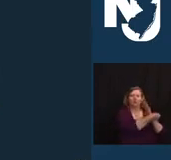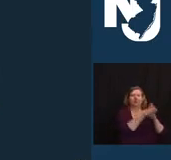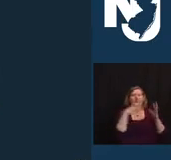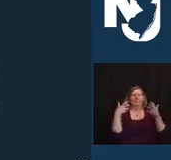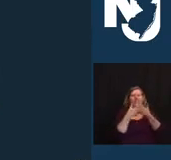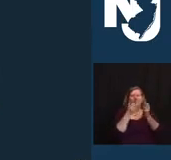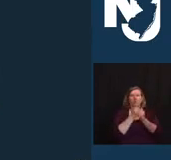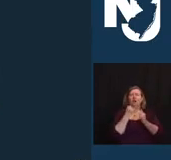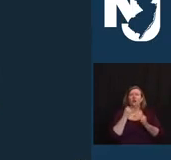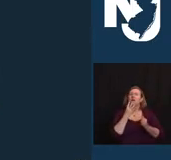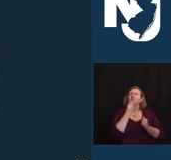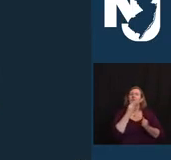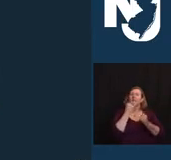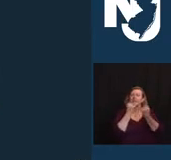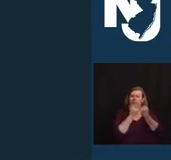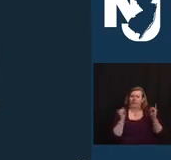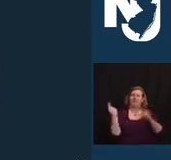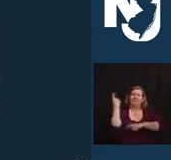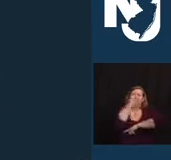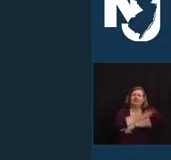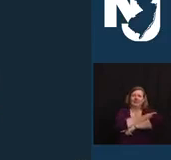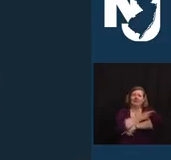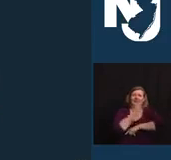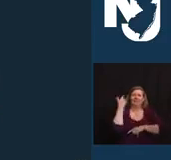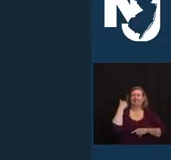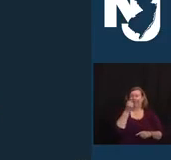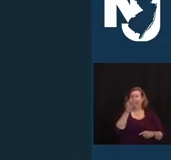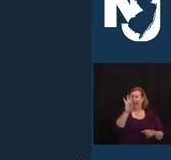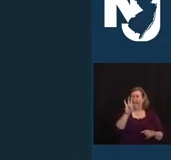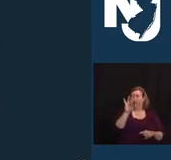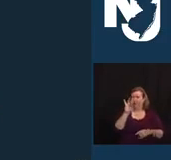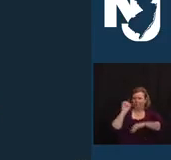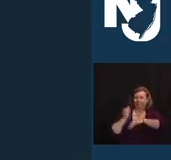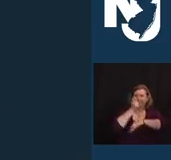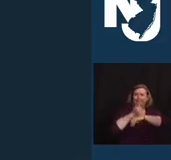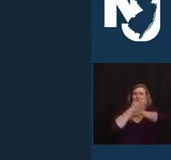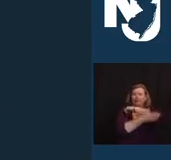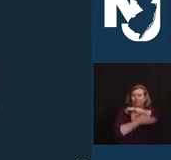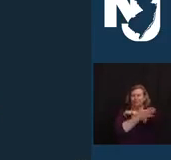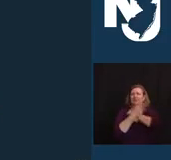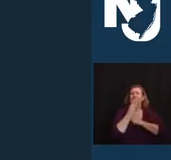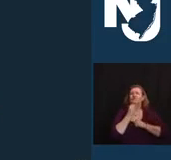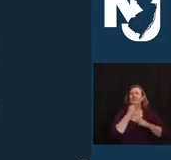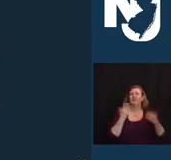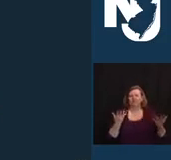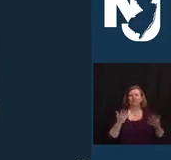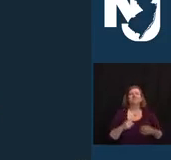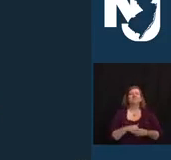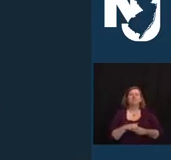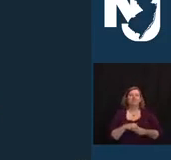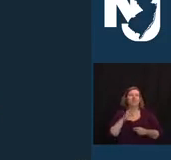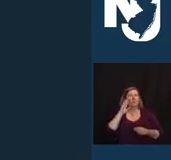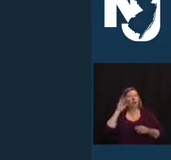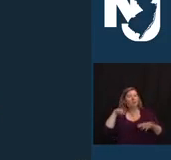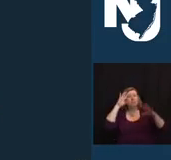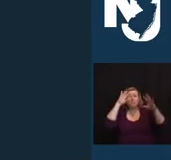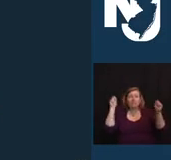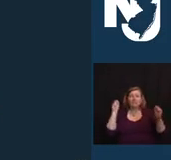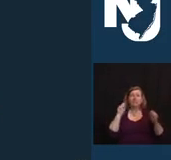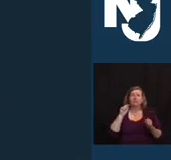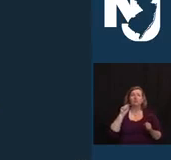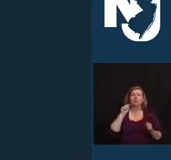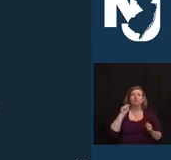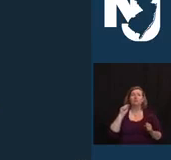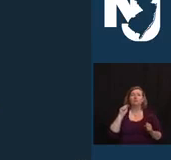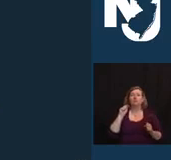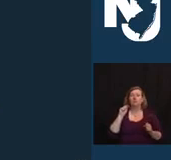in 1948. Ever since the founding of the State of Israel, which, by the way, President Harry Truman acknowledged